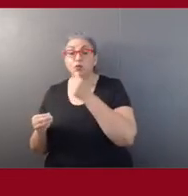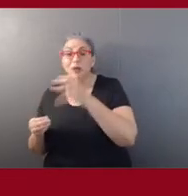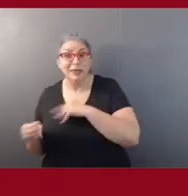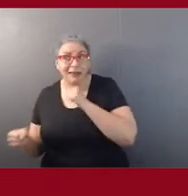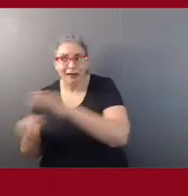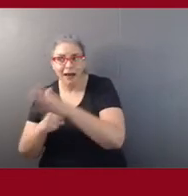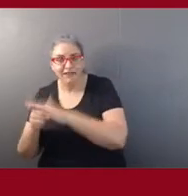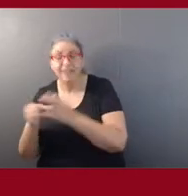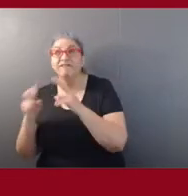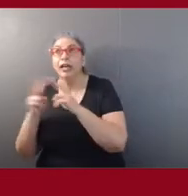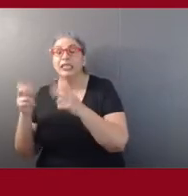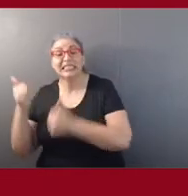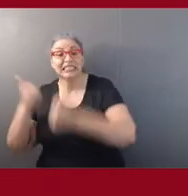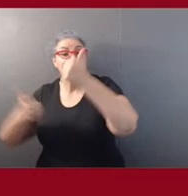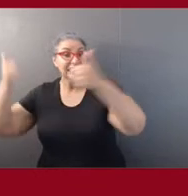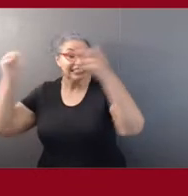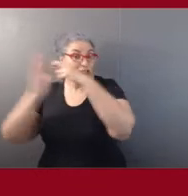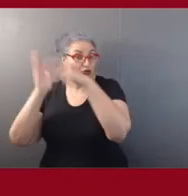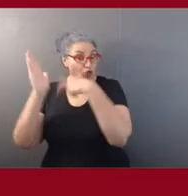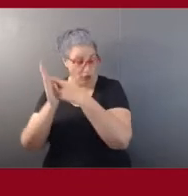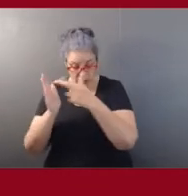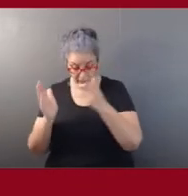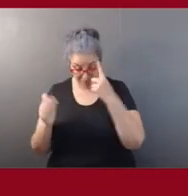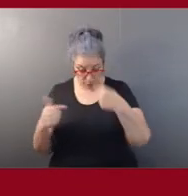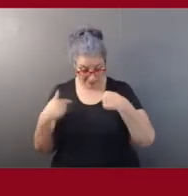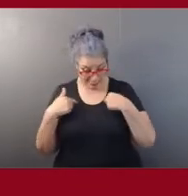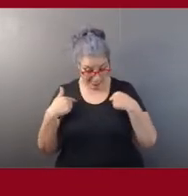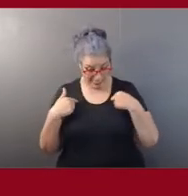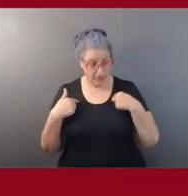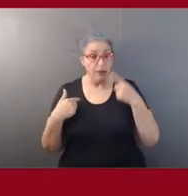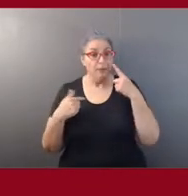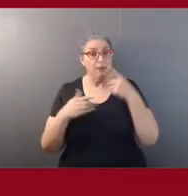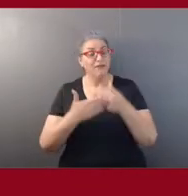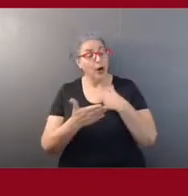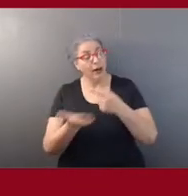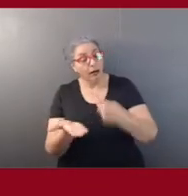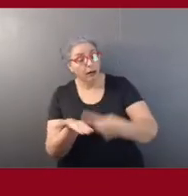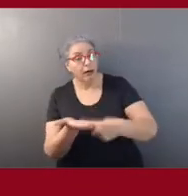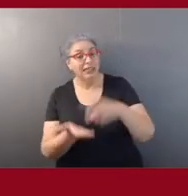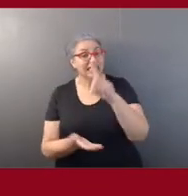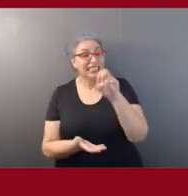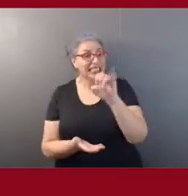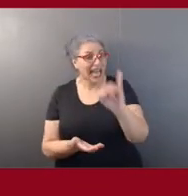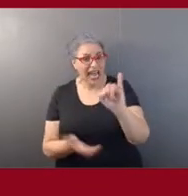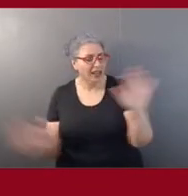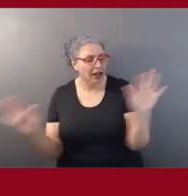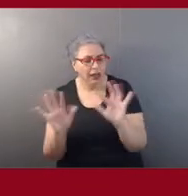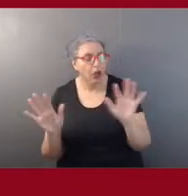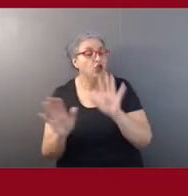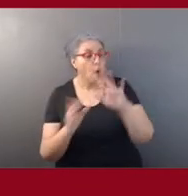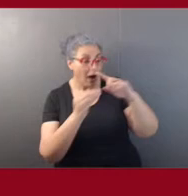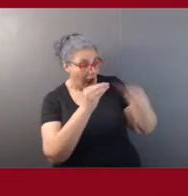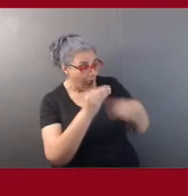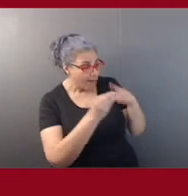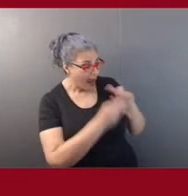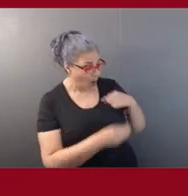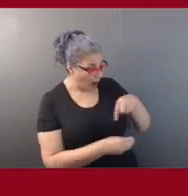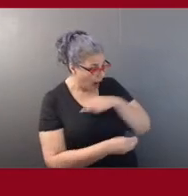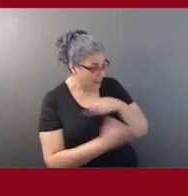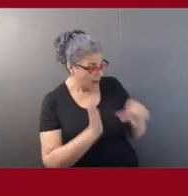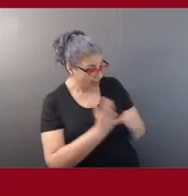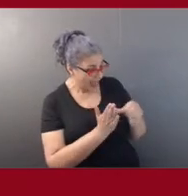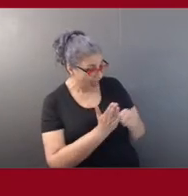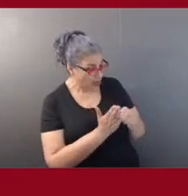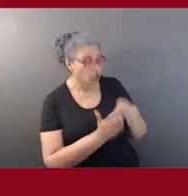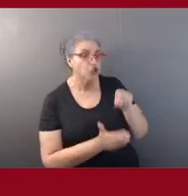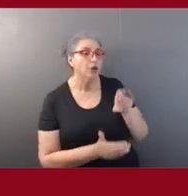think that personally, before I can have a conversation with DEI, I need to point to you that your About Us page is your constitution. It